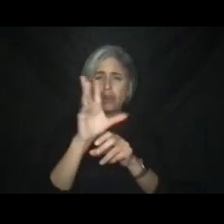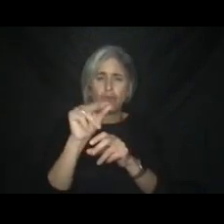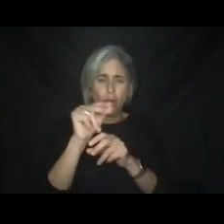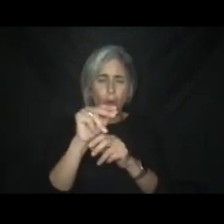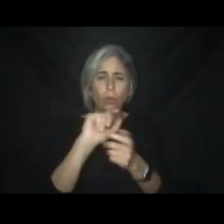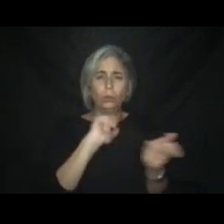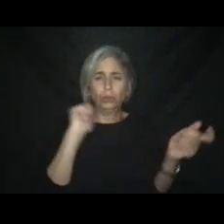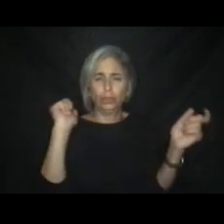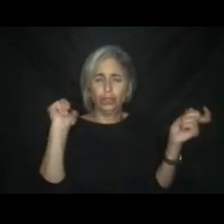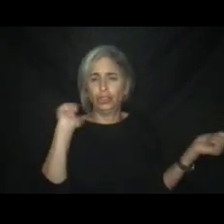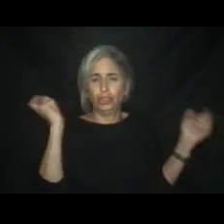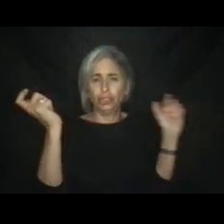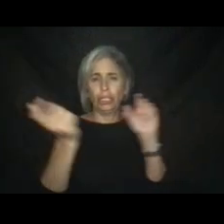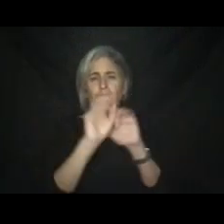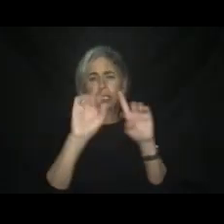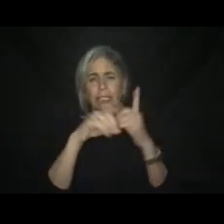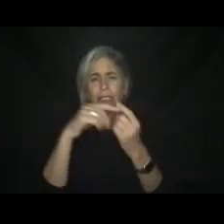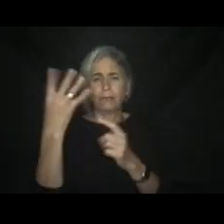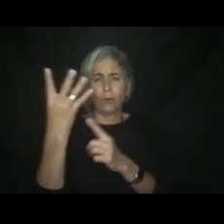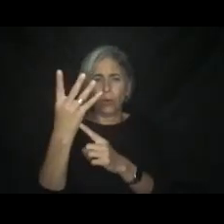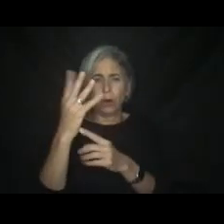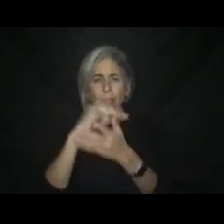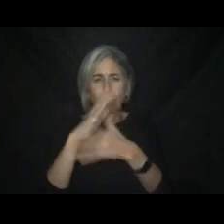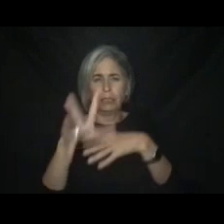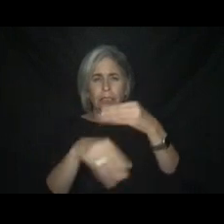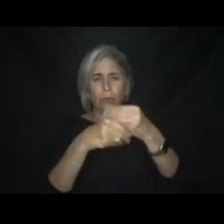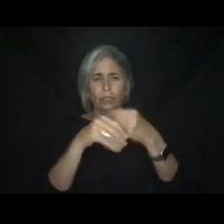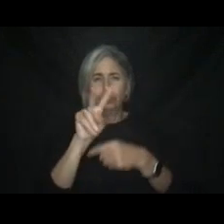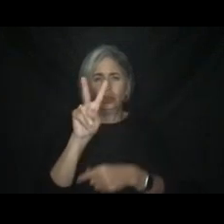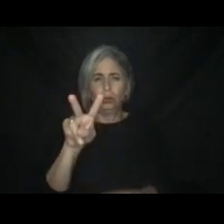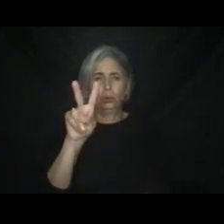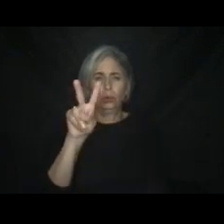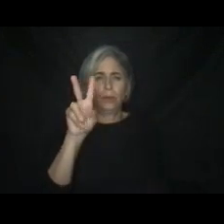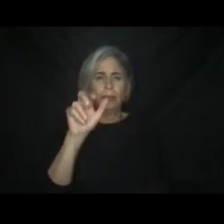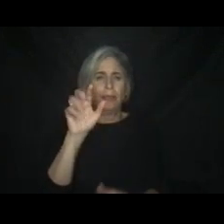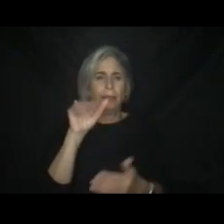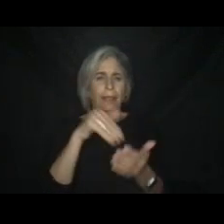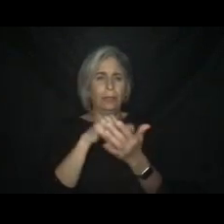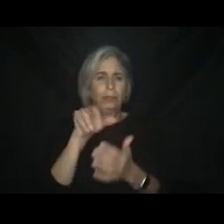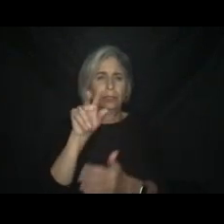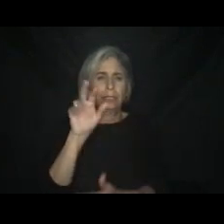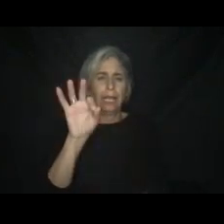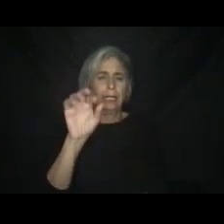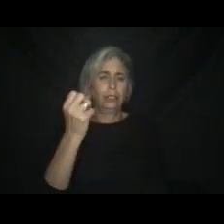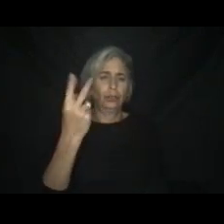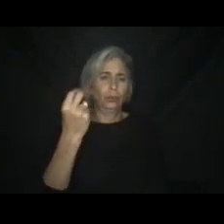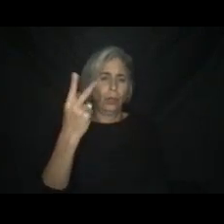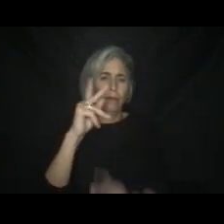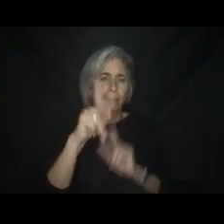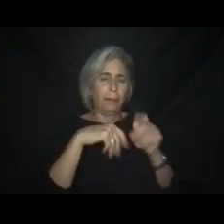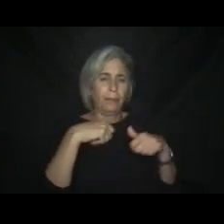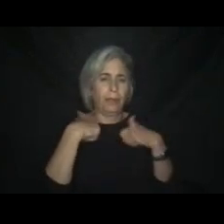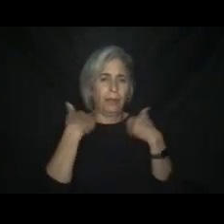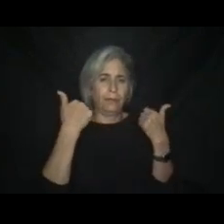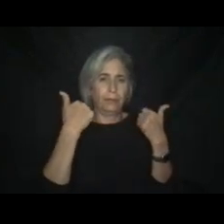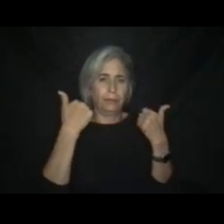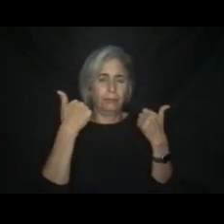of 2,912 residents from District 1 into District 4,